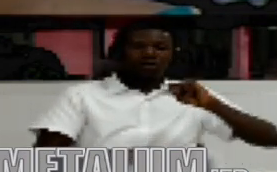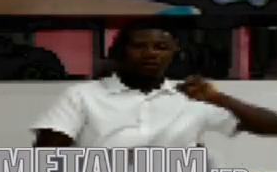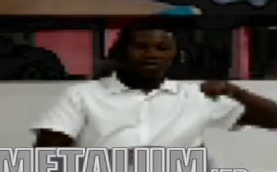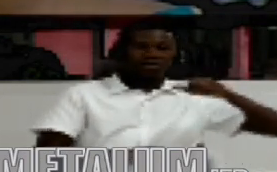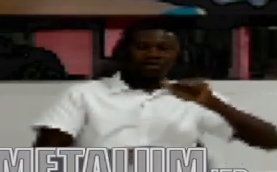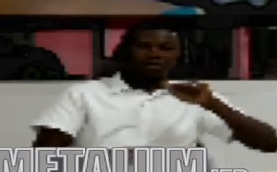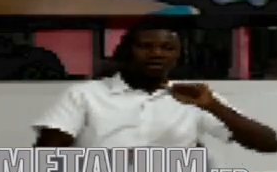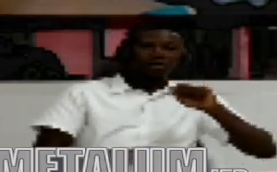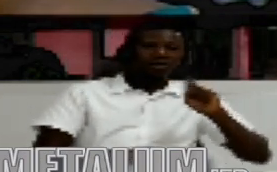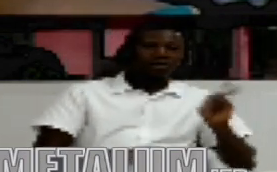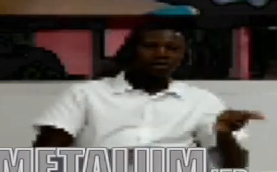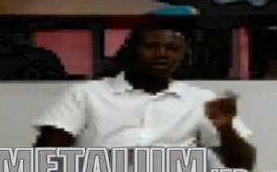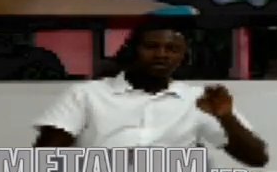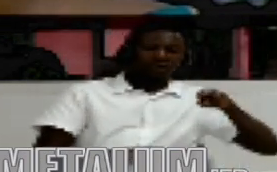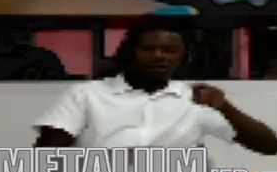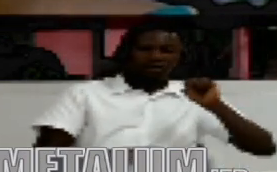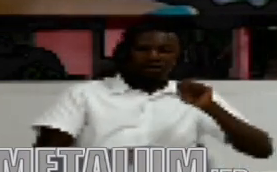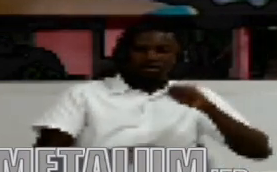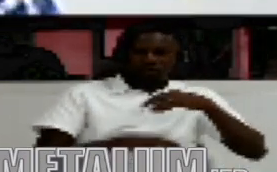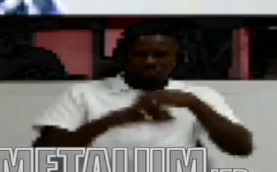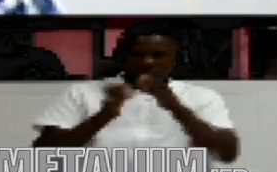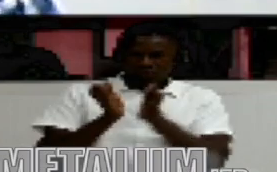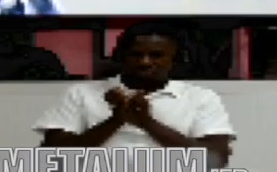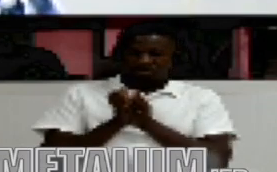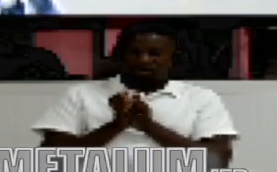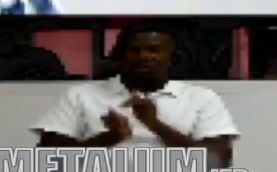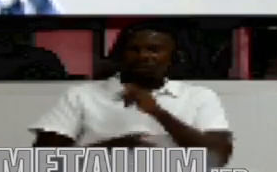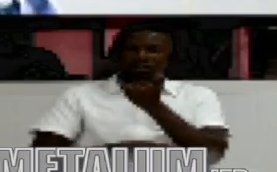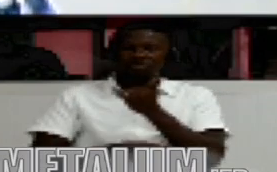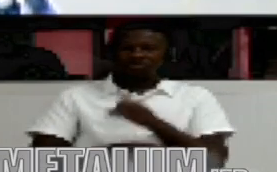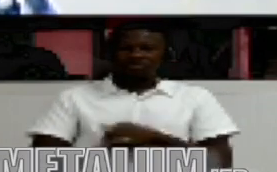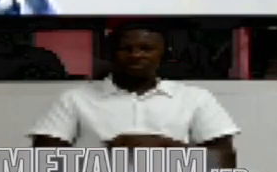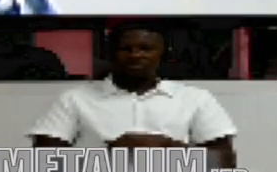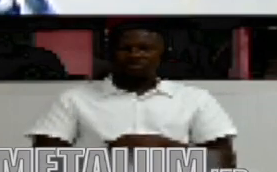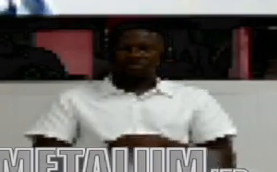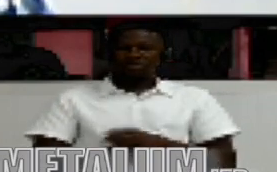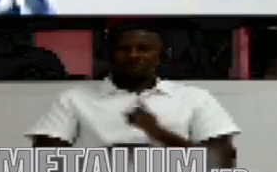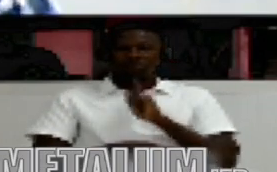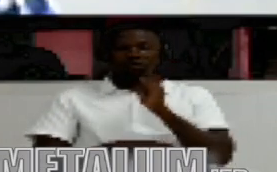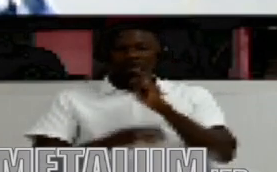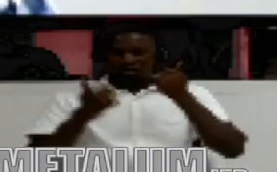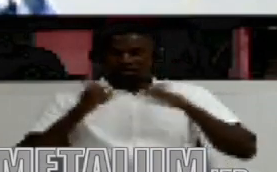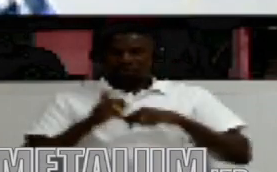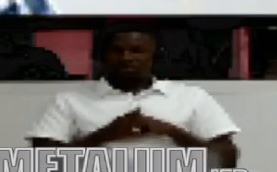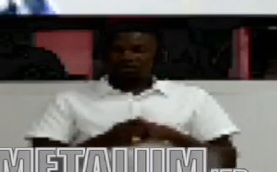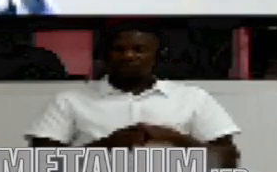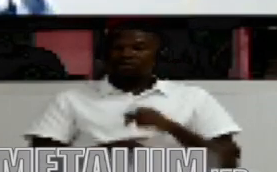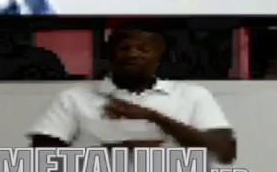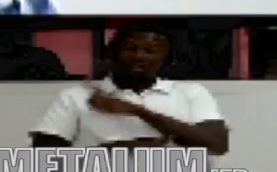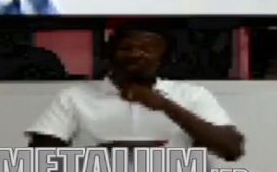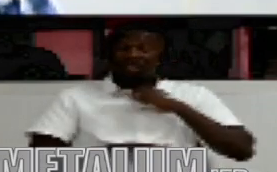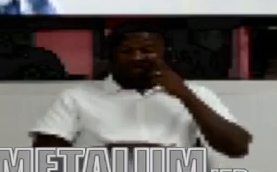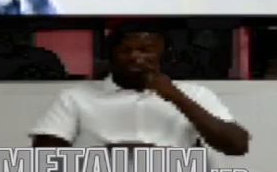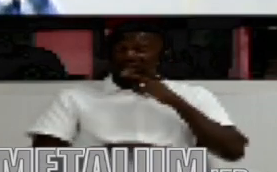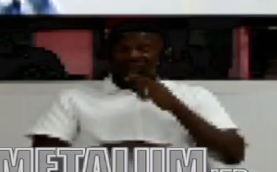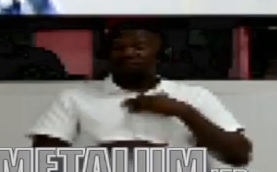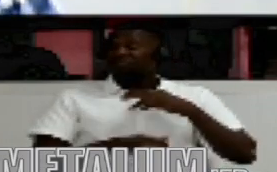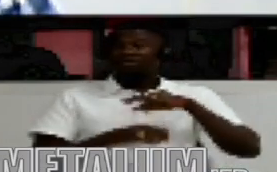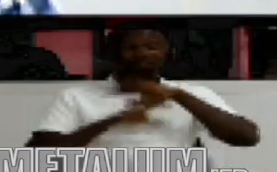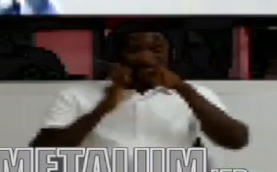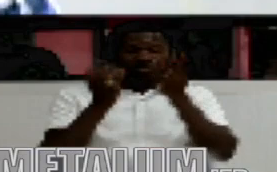happened? They've tried everything, but it was so difficult from there.